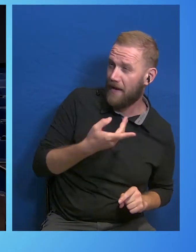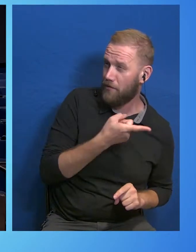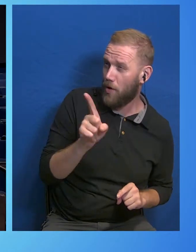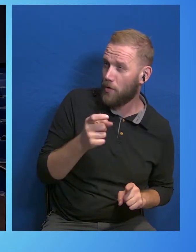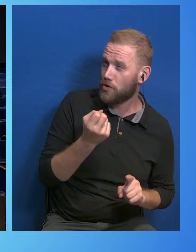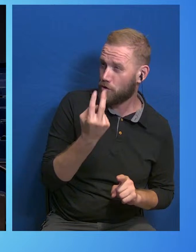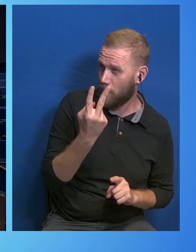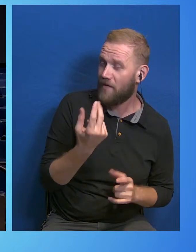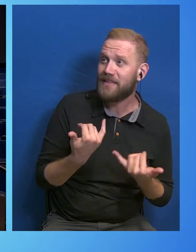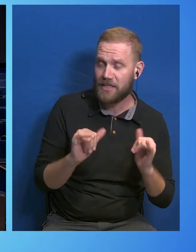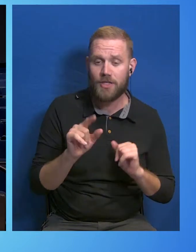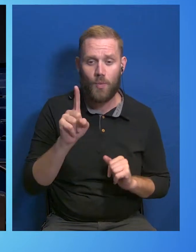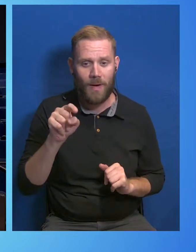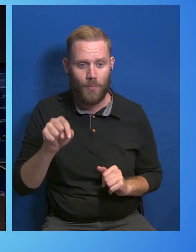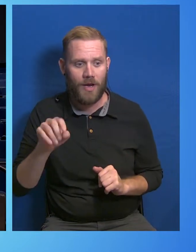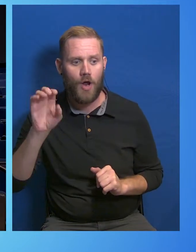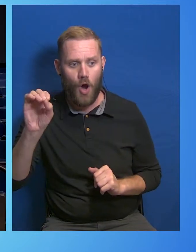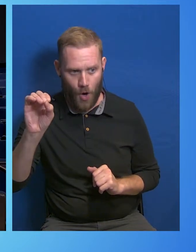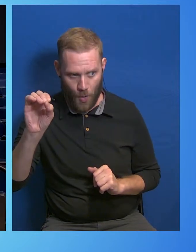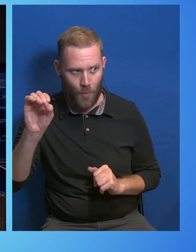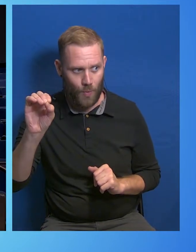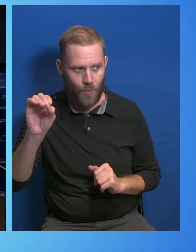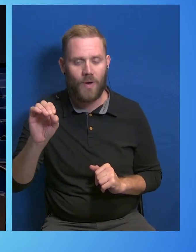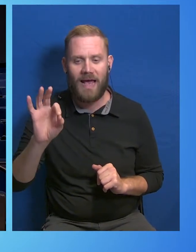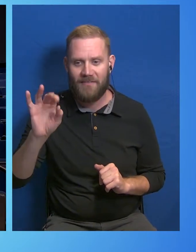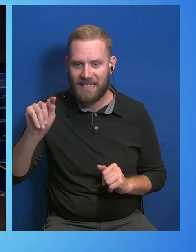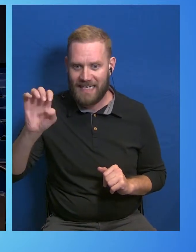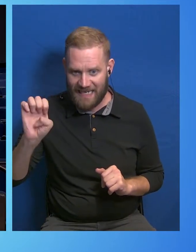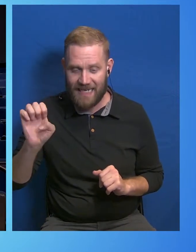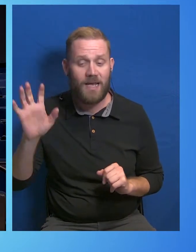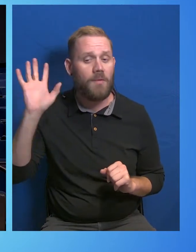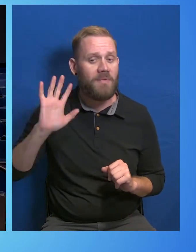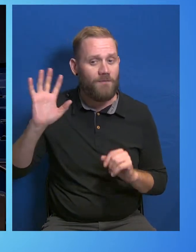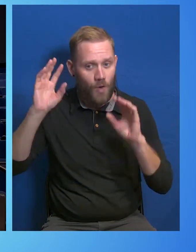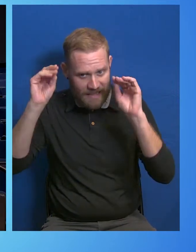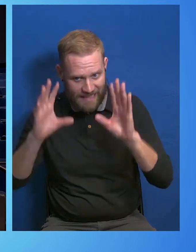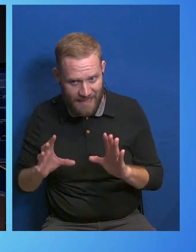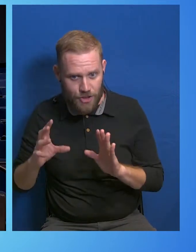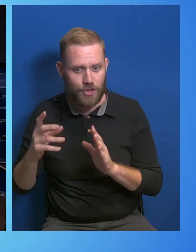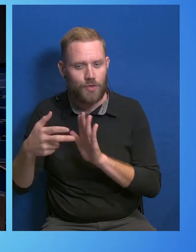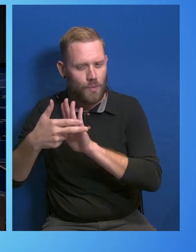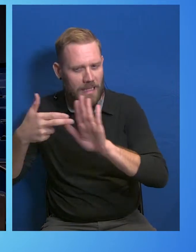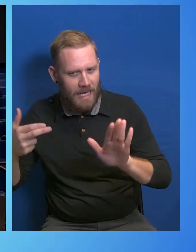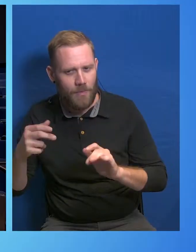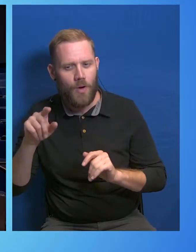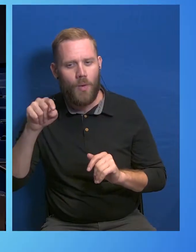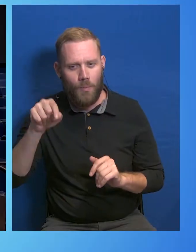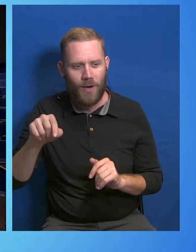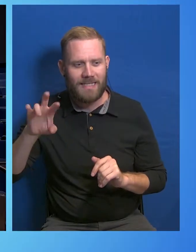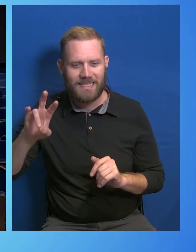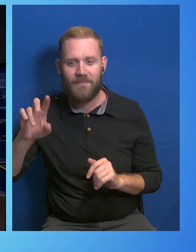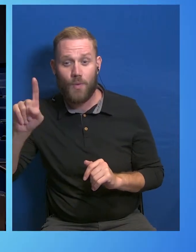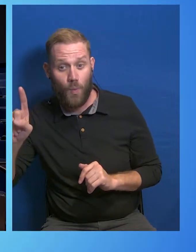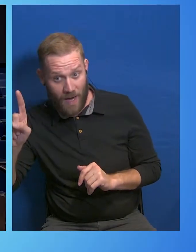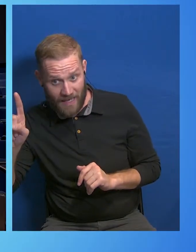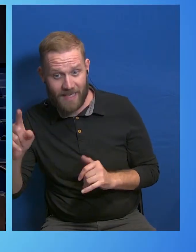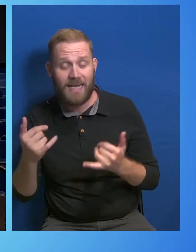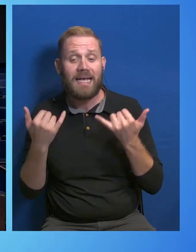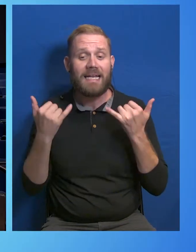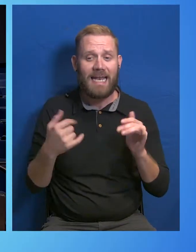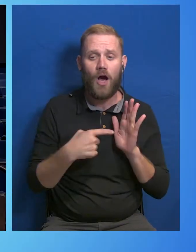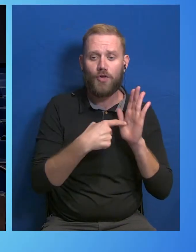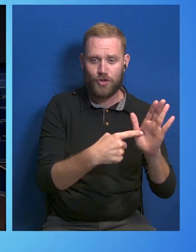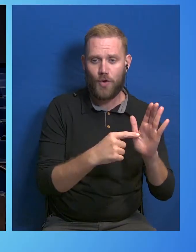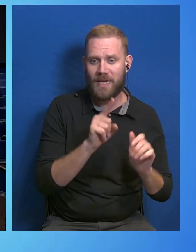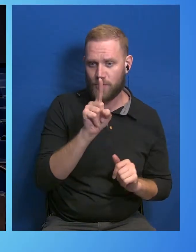those are still 1.0 FTE. It's just the teachers used to be considered 0.71 FTE. Now they're showing as